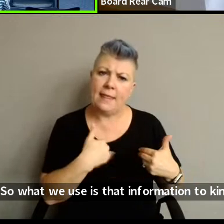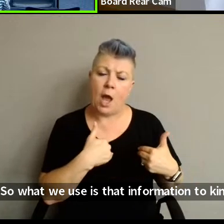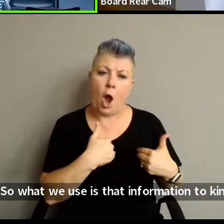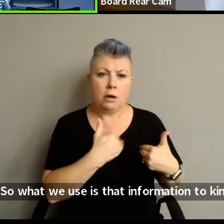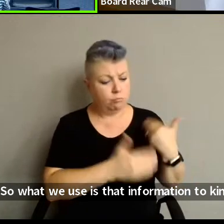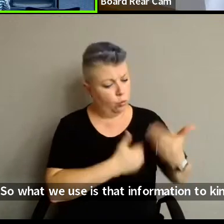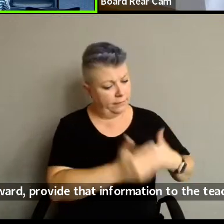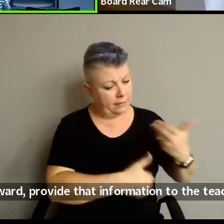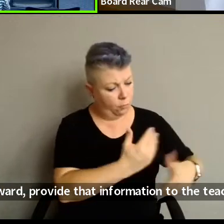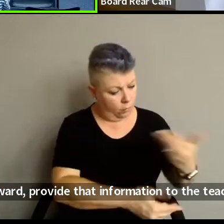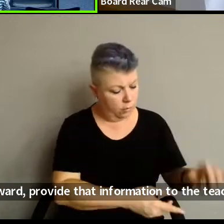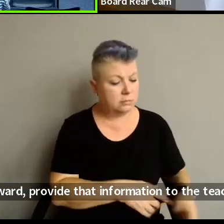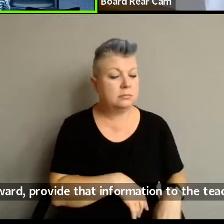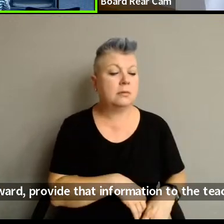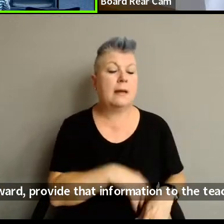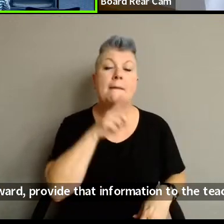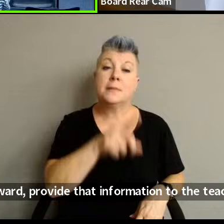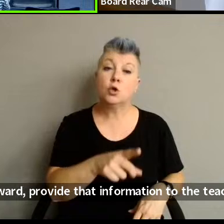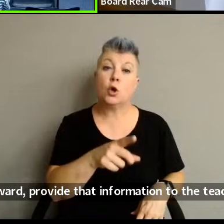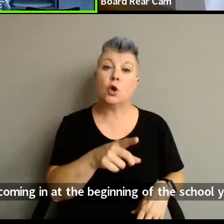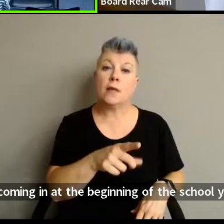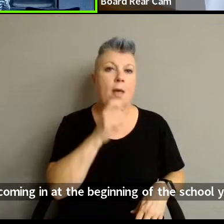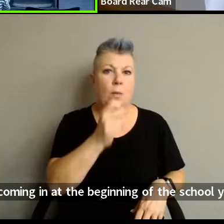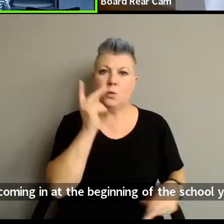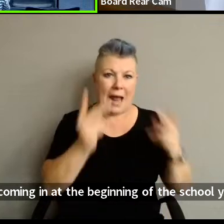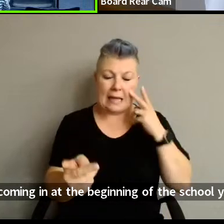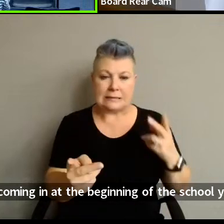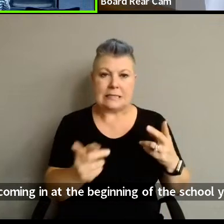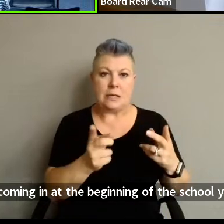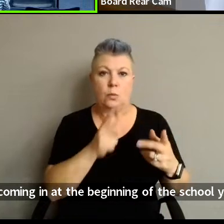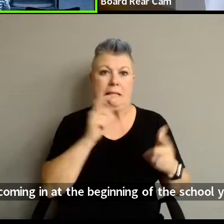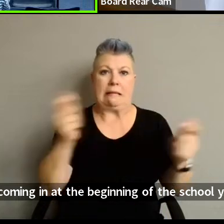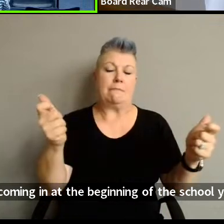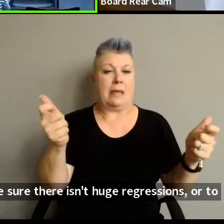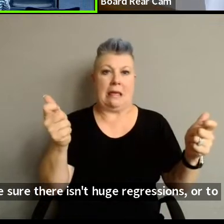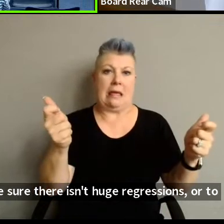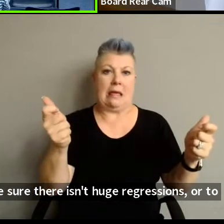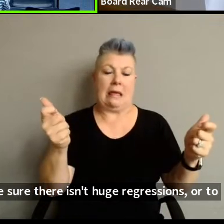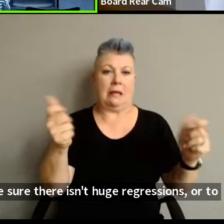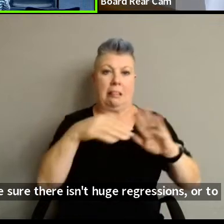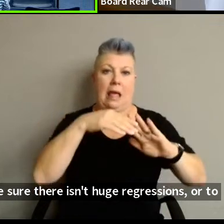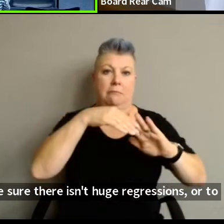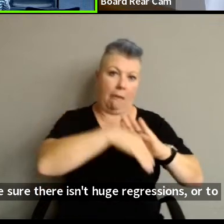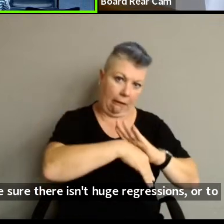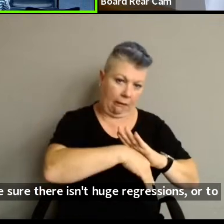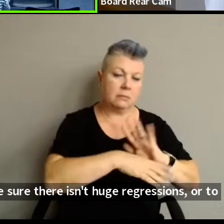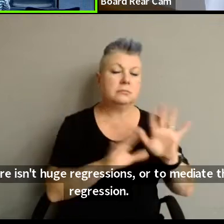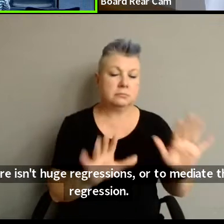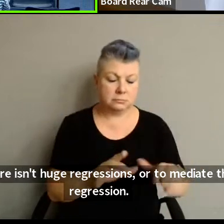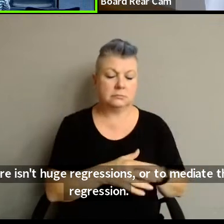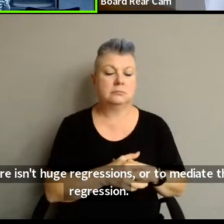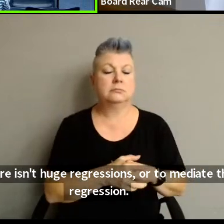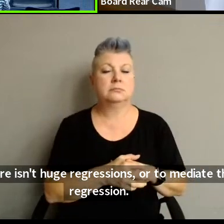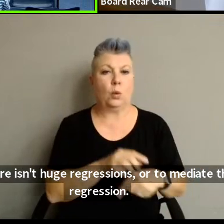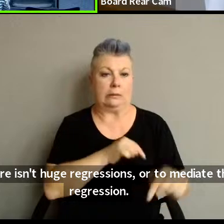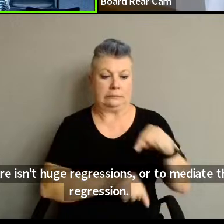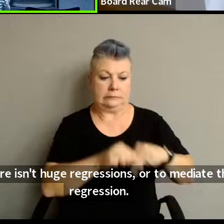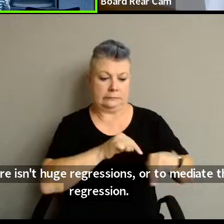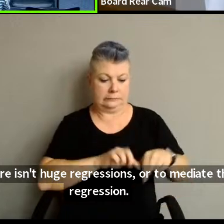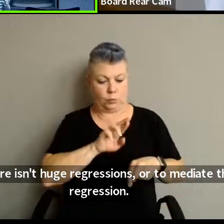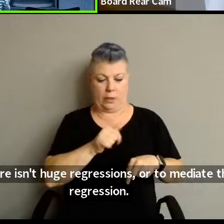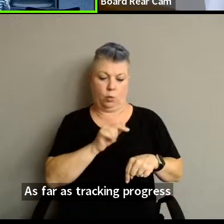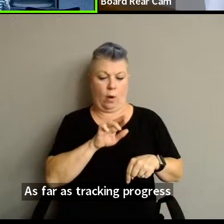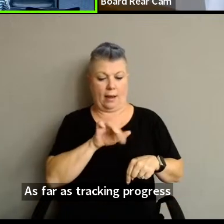beginning of the school year to make sure there isn't huge regressions or to mediate that regression. As far as tracking progress overall,